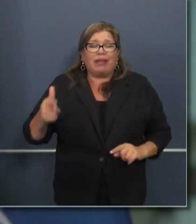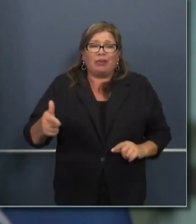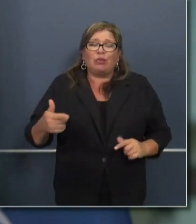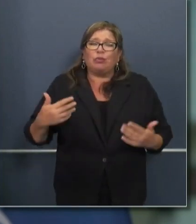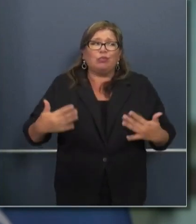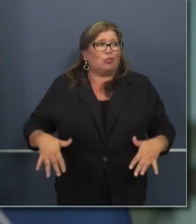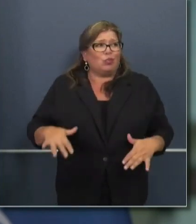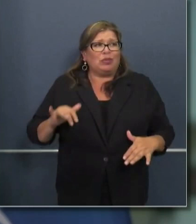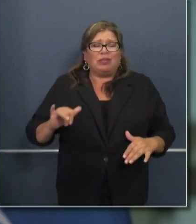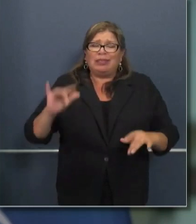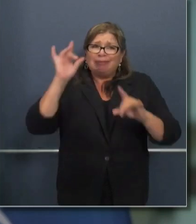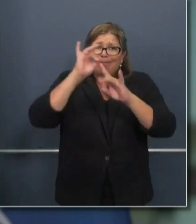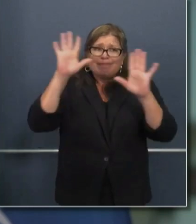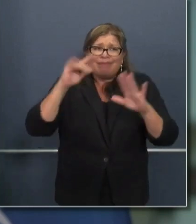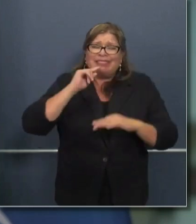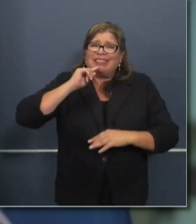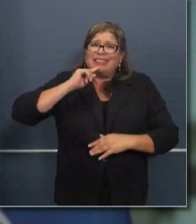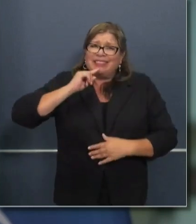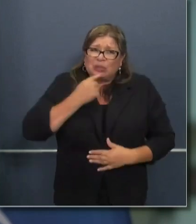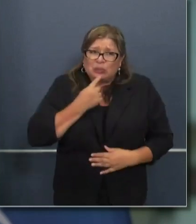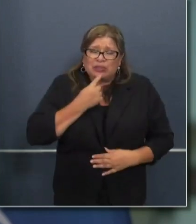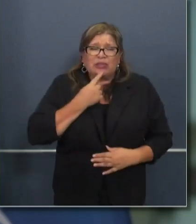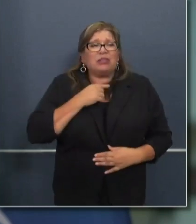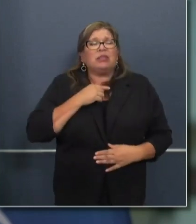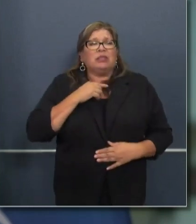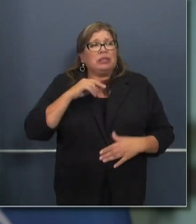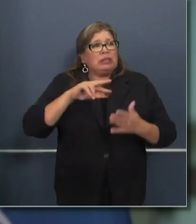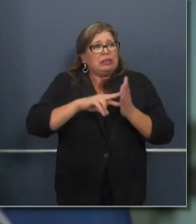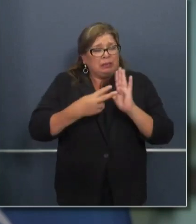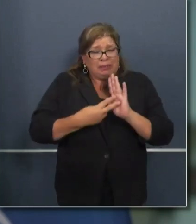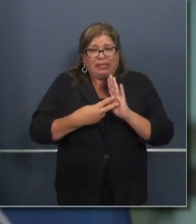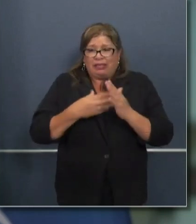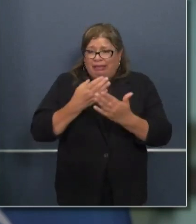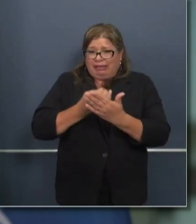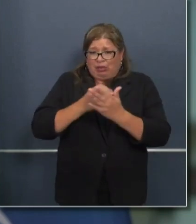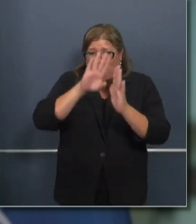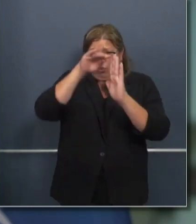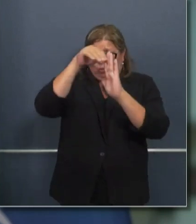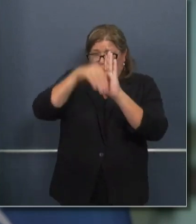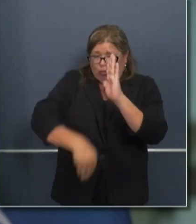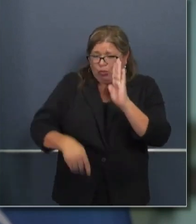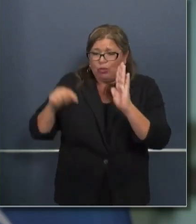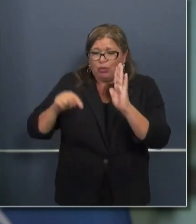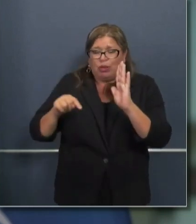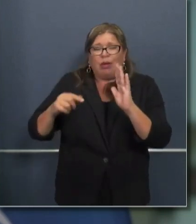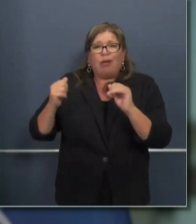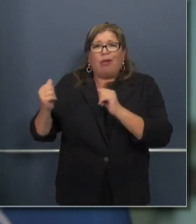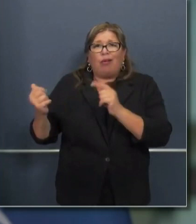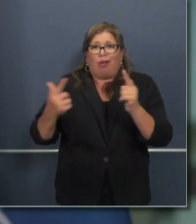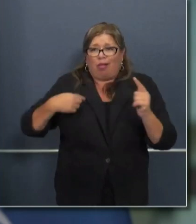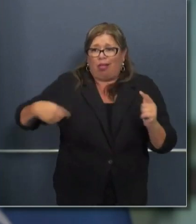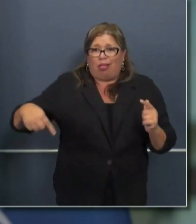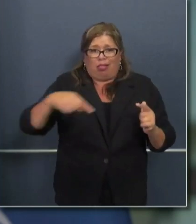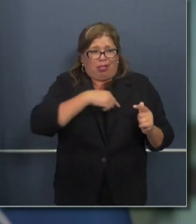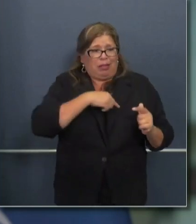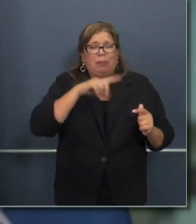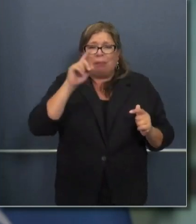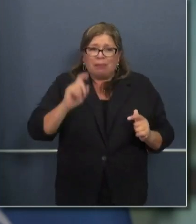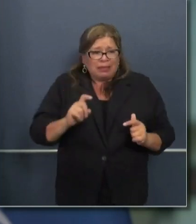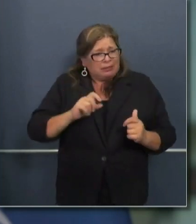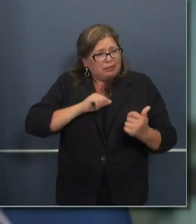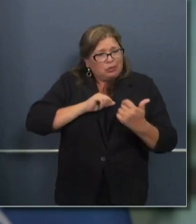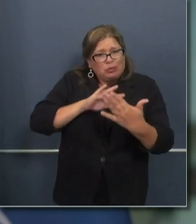is fallen on all of us to address substantively based on constitutional